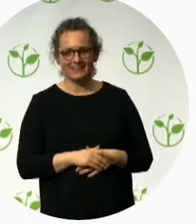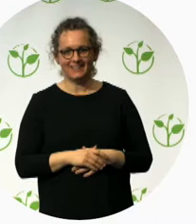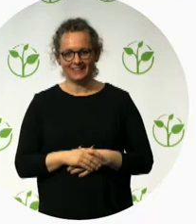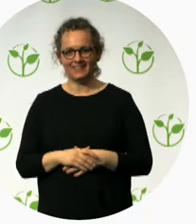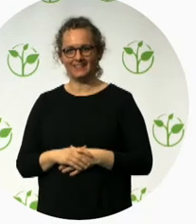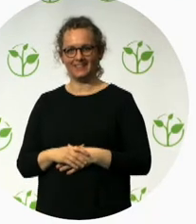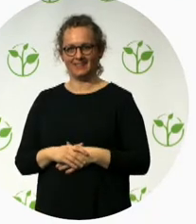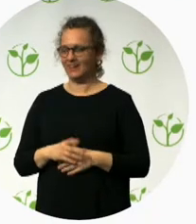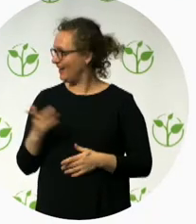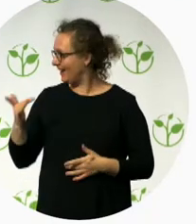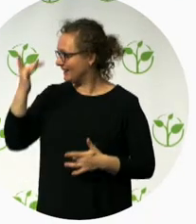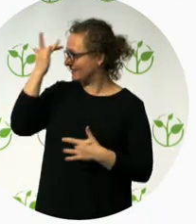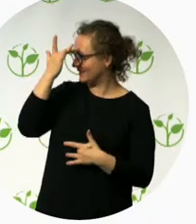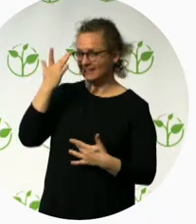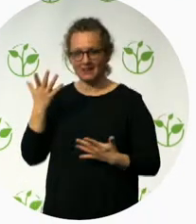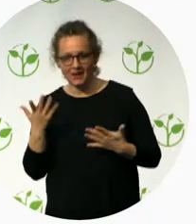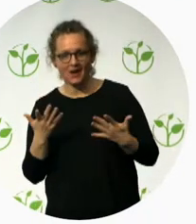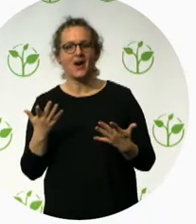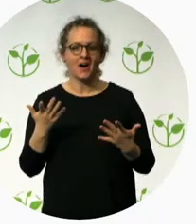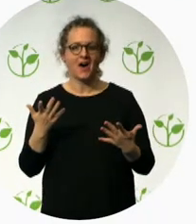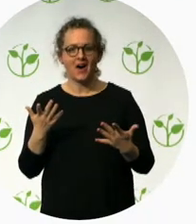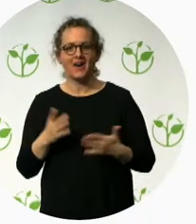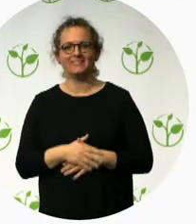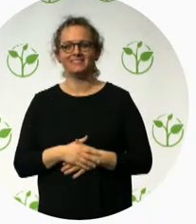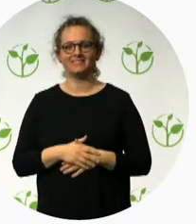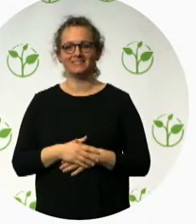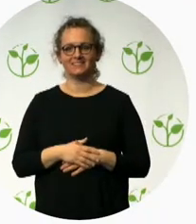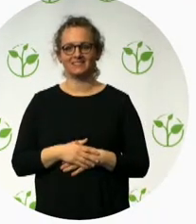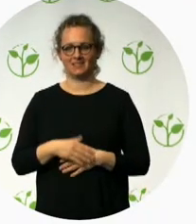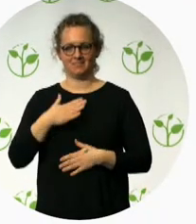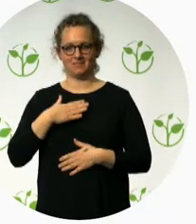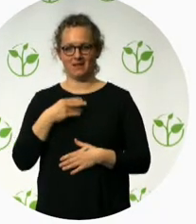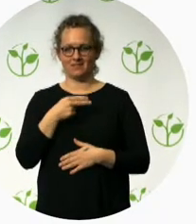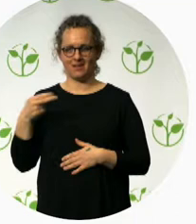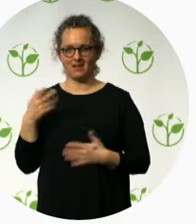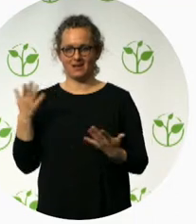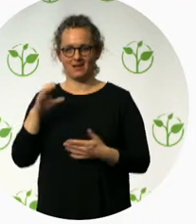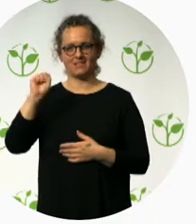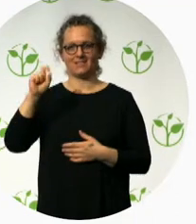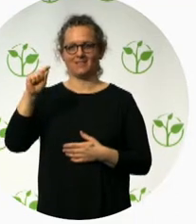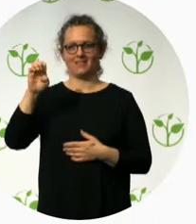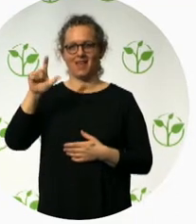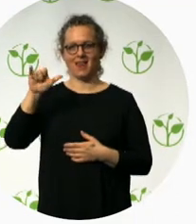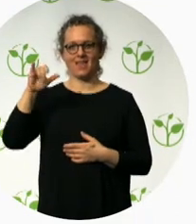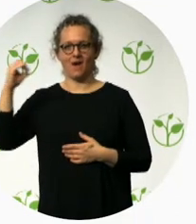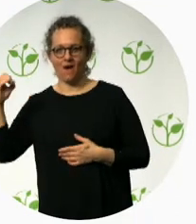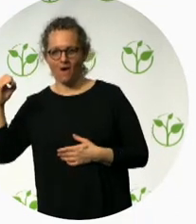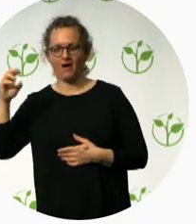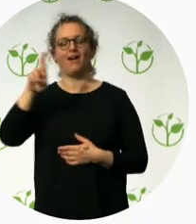you. My name is Stelio Ramos. I'm from Mozambique. Mozambique is a sub-Saharan